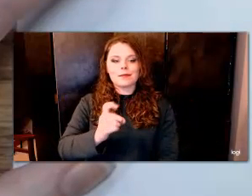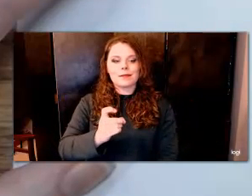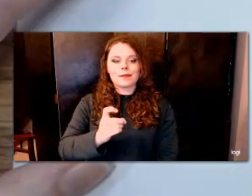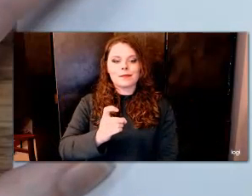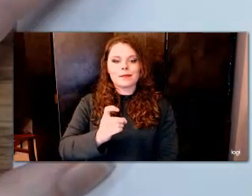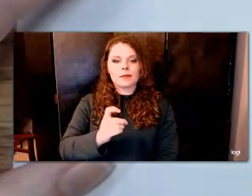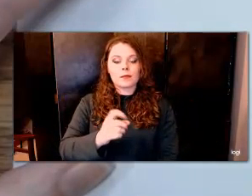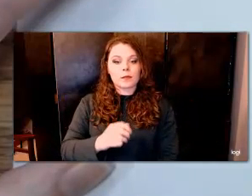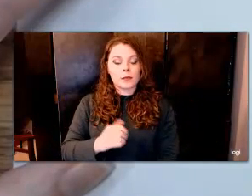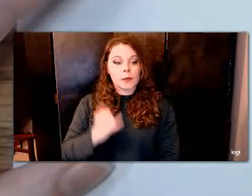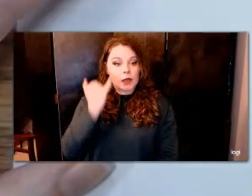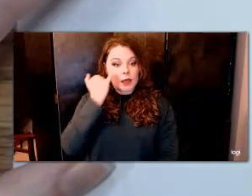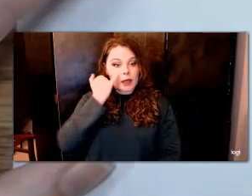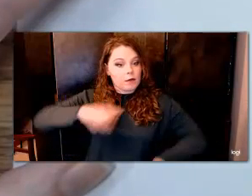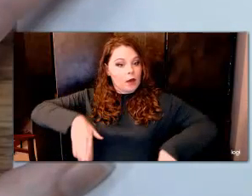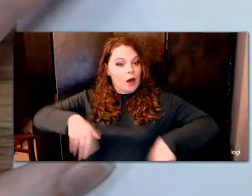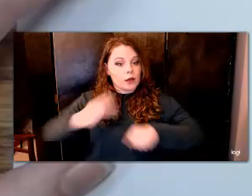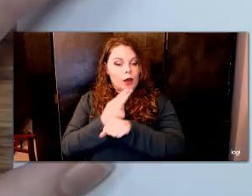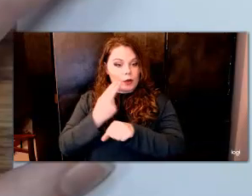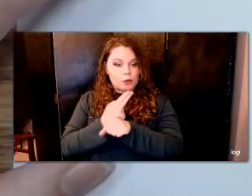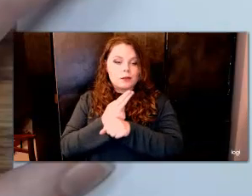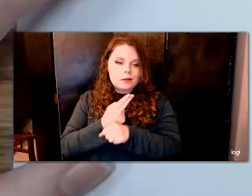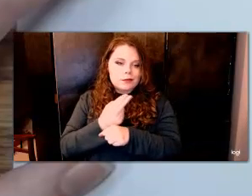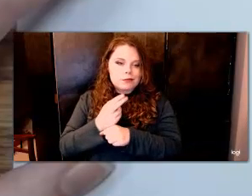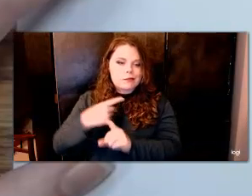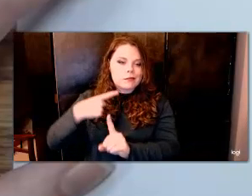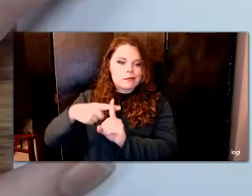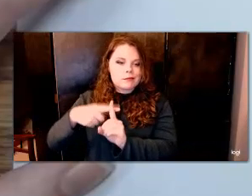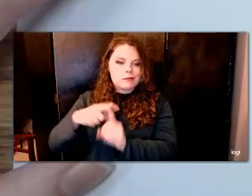Bring down the number that you have not used, which is plus 24,